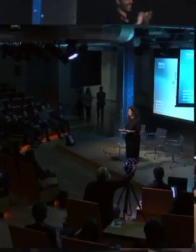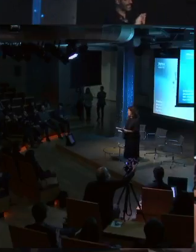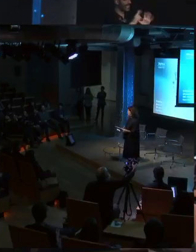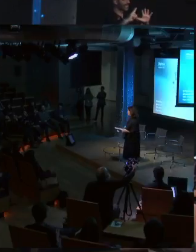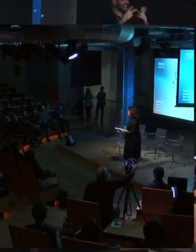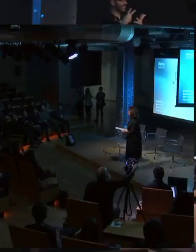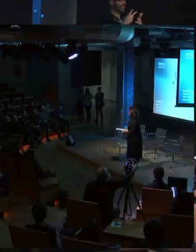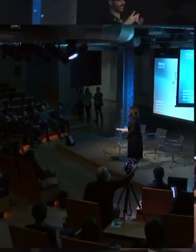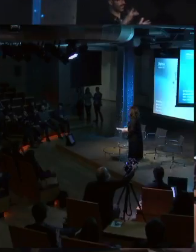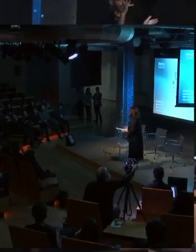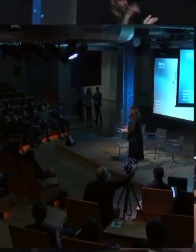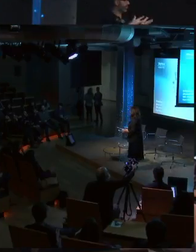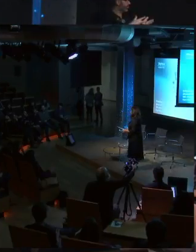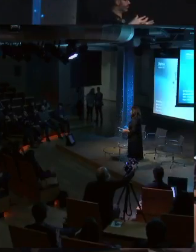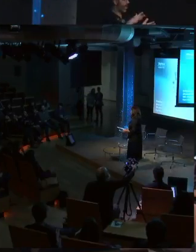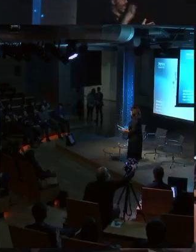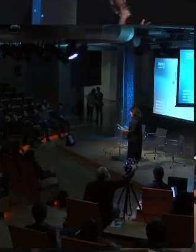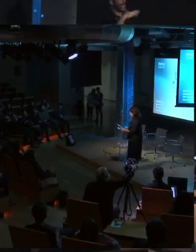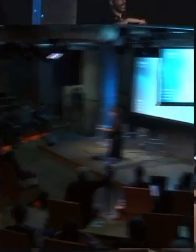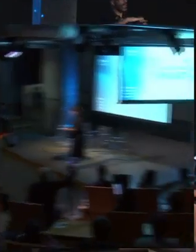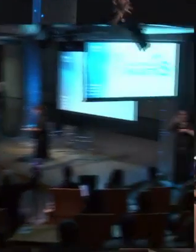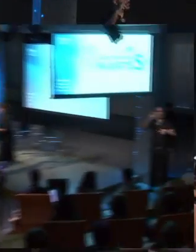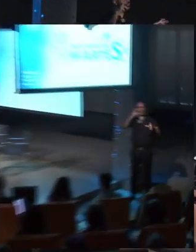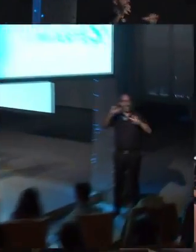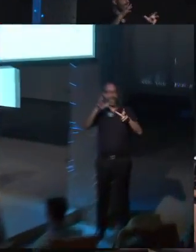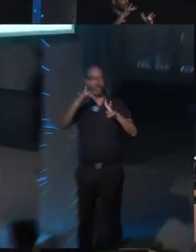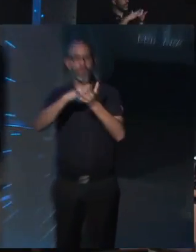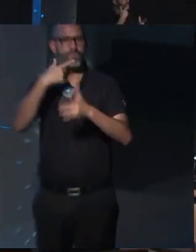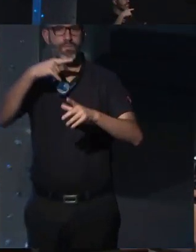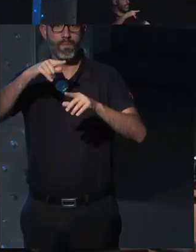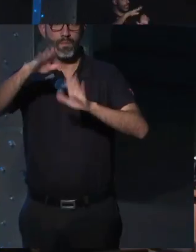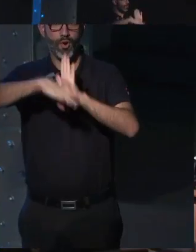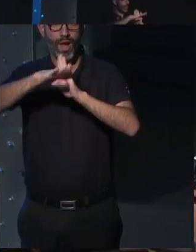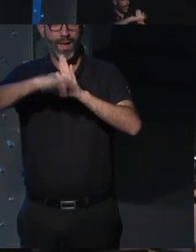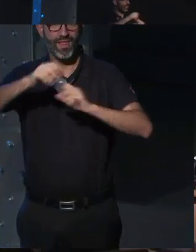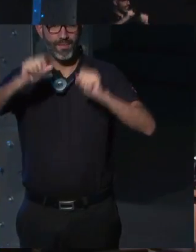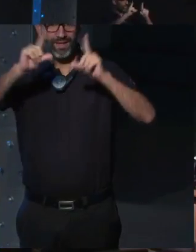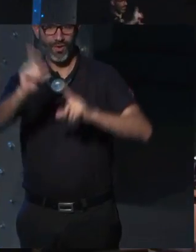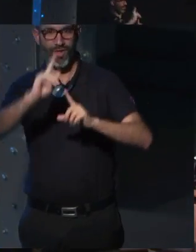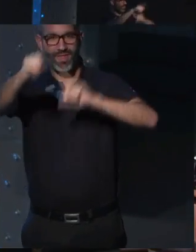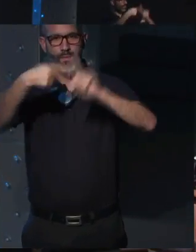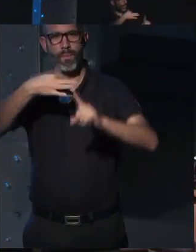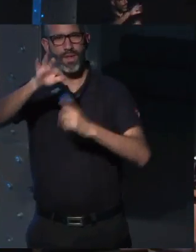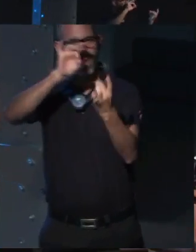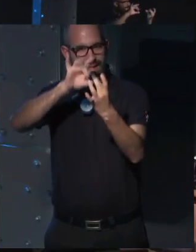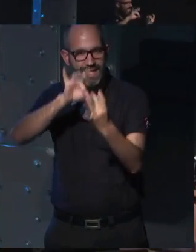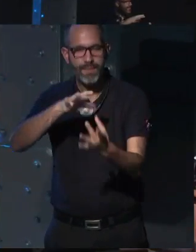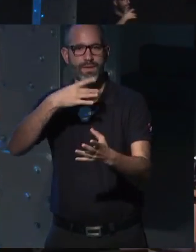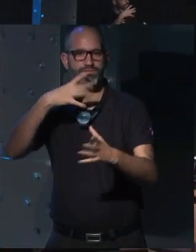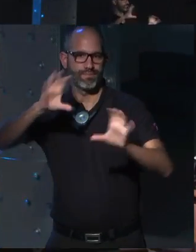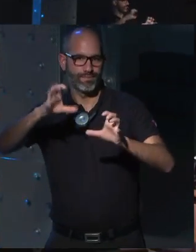6 till 7 in the morning. It's a wonderful time to listen to a program that isn't designed to wake you